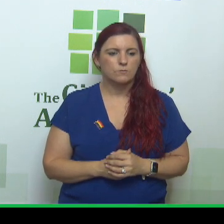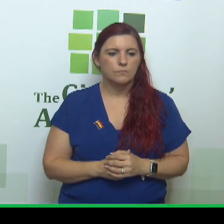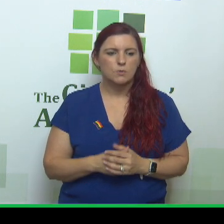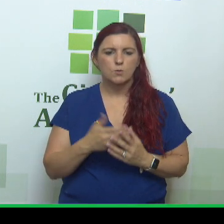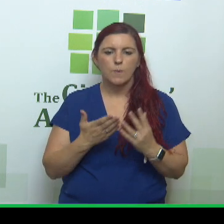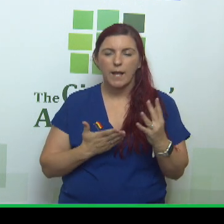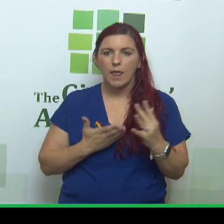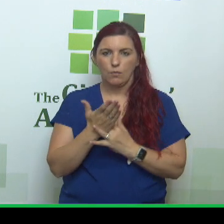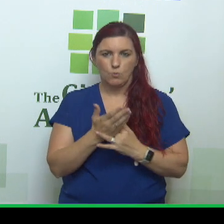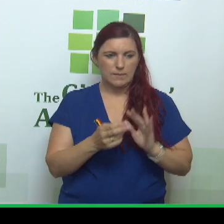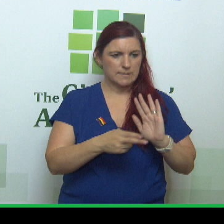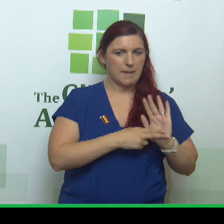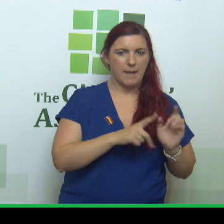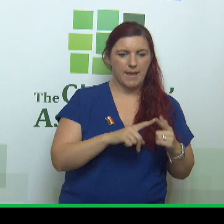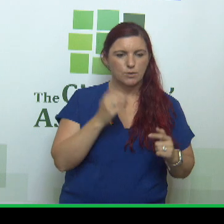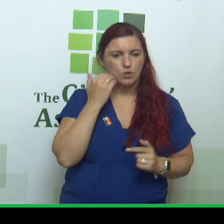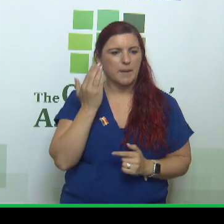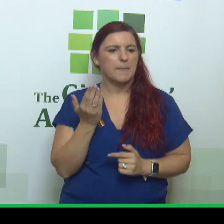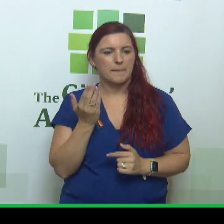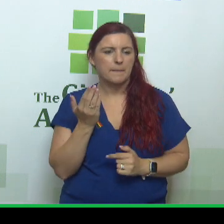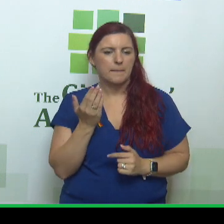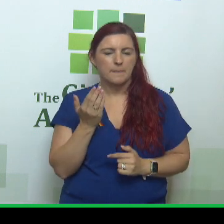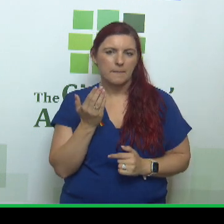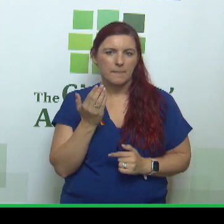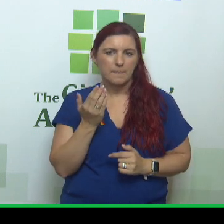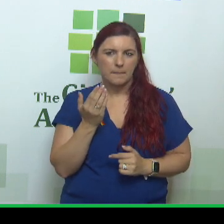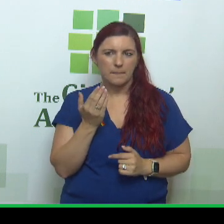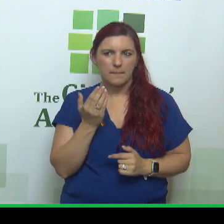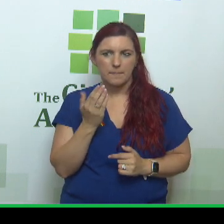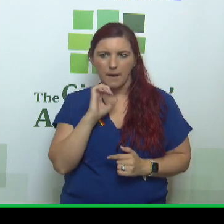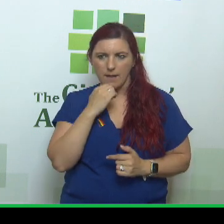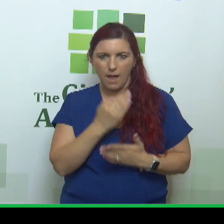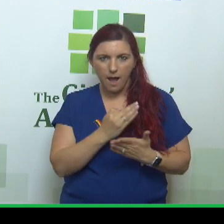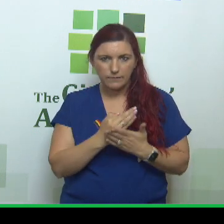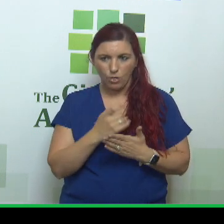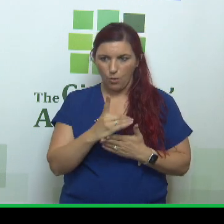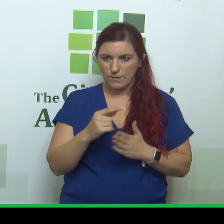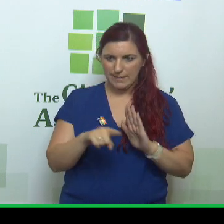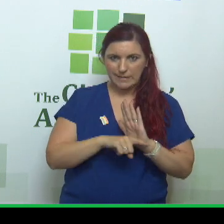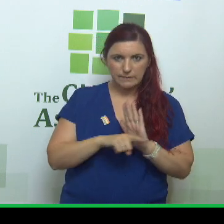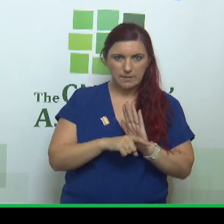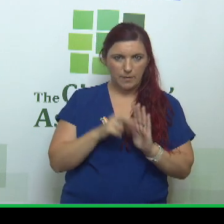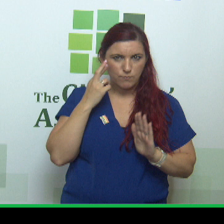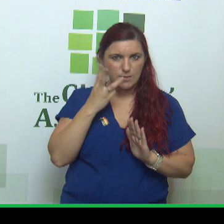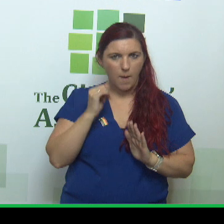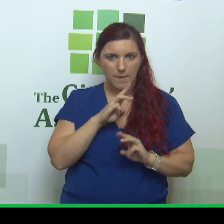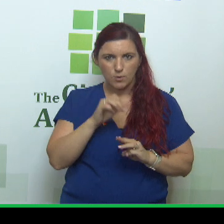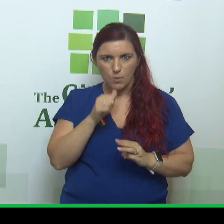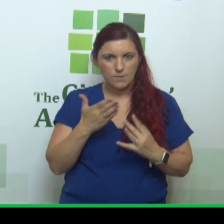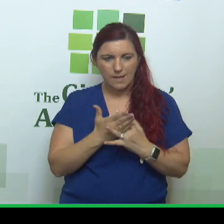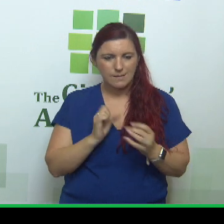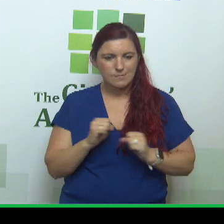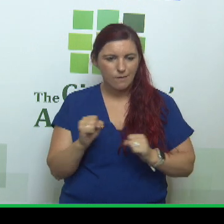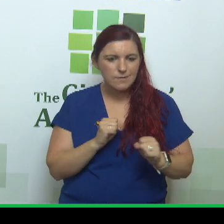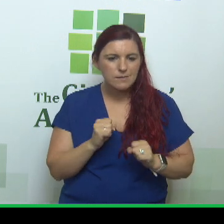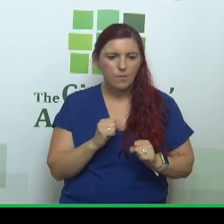personal stigma and shame, while it can sound nebulous, can often seem too simple and can be easily overlooked. We underpin all of our models and